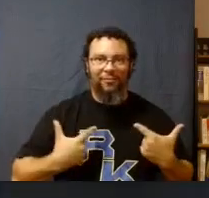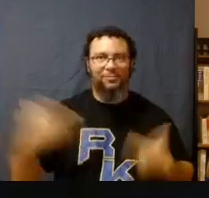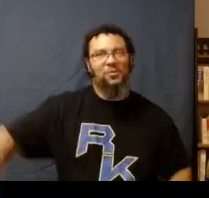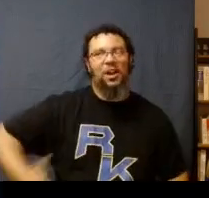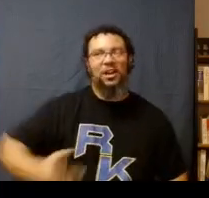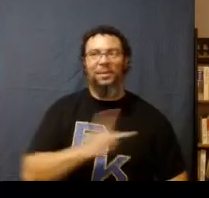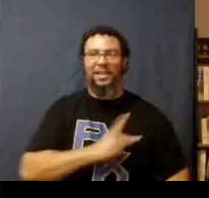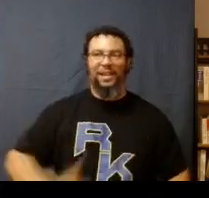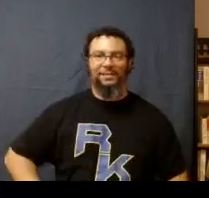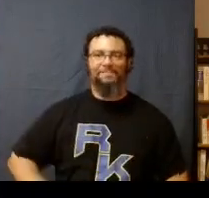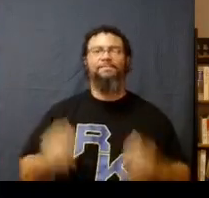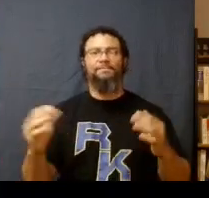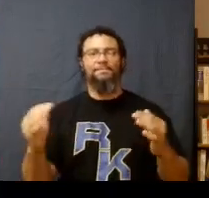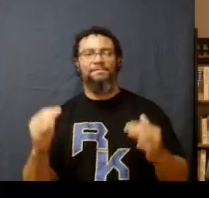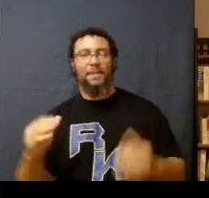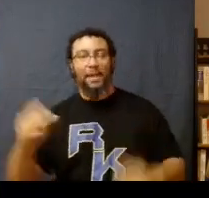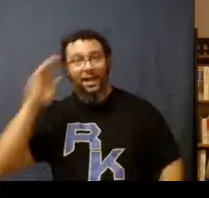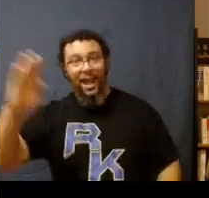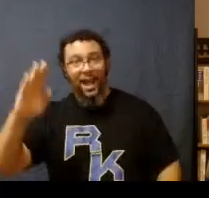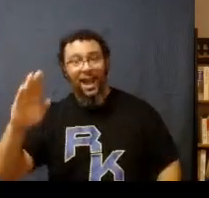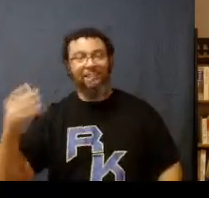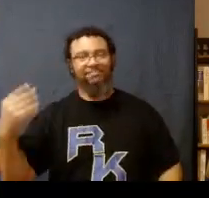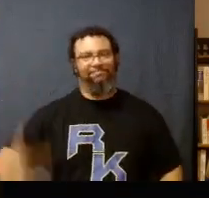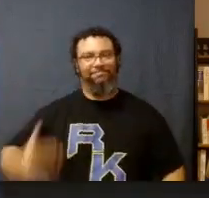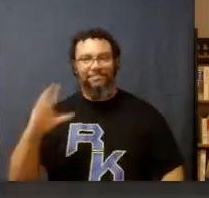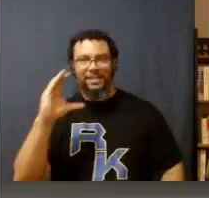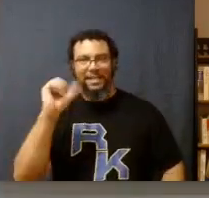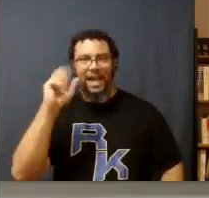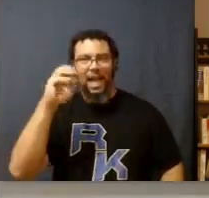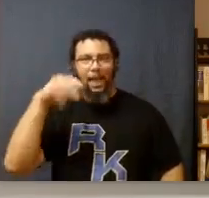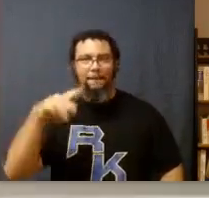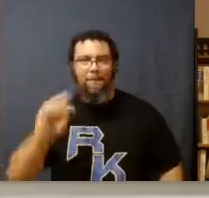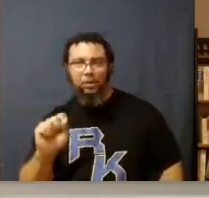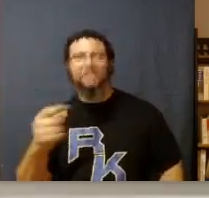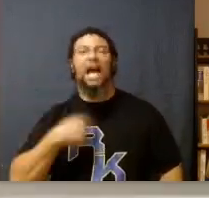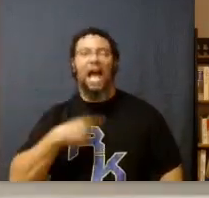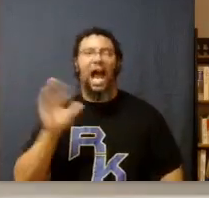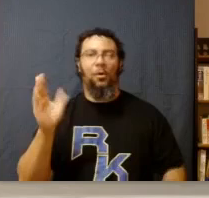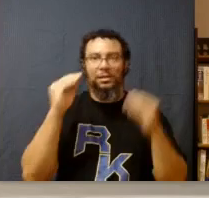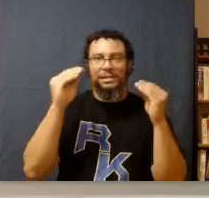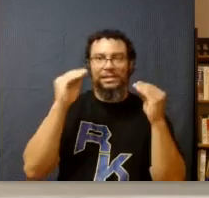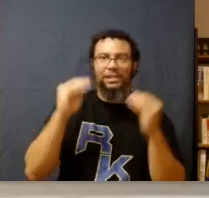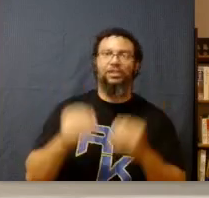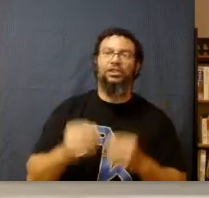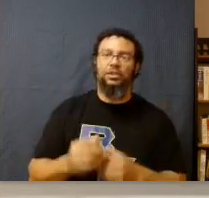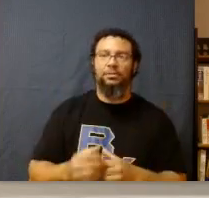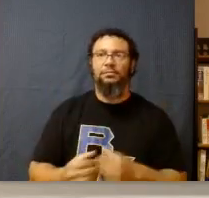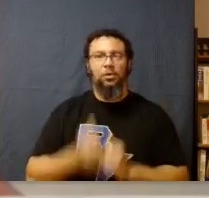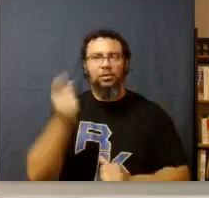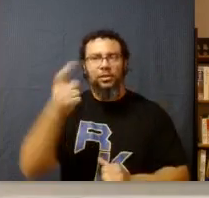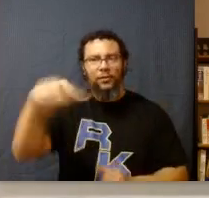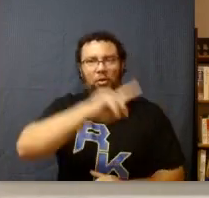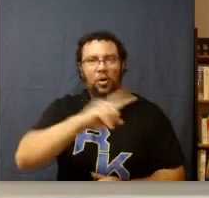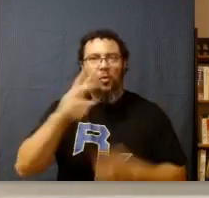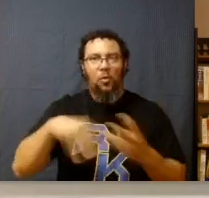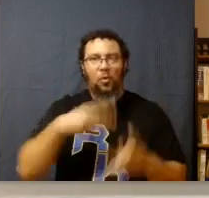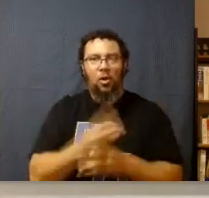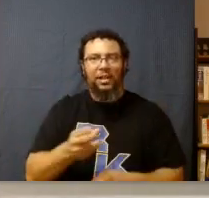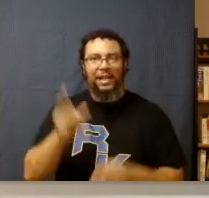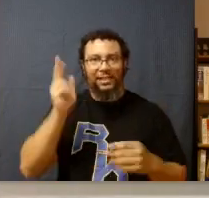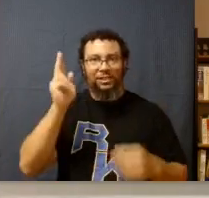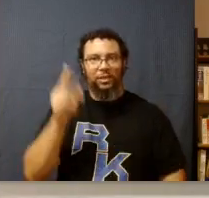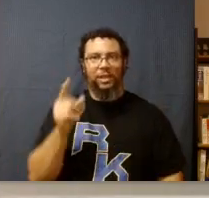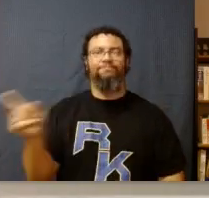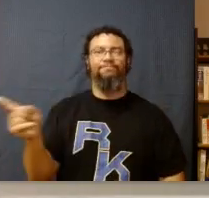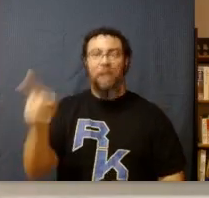Hi, I'm Mr. Campos. I'll be teaching most of you world history. Servus und herzlich willkommen, Class of 2024. Ich heiße Herr Wichert